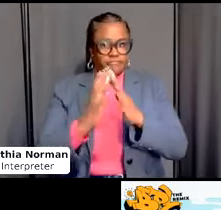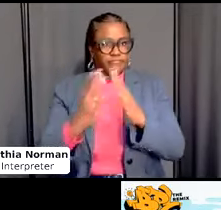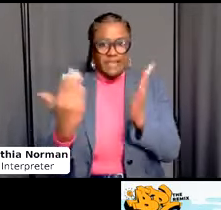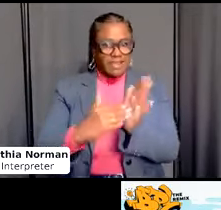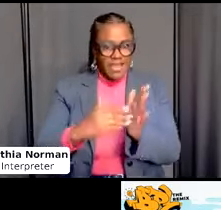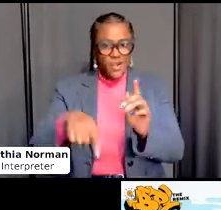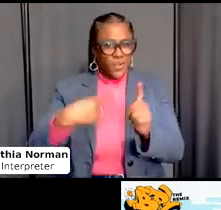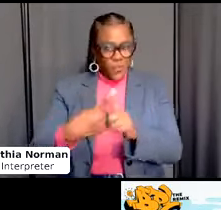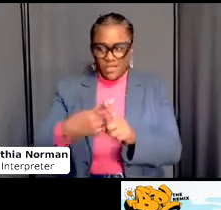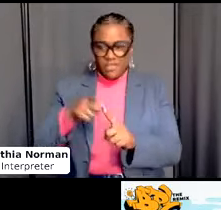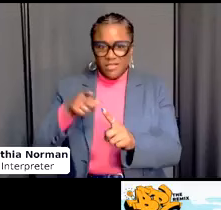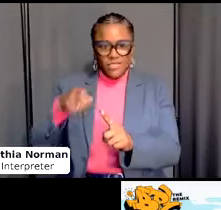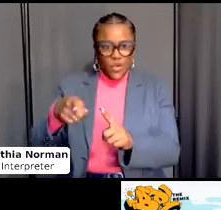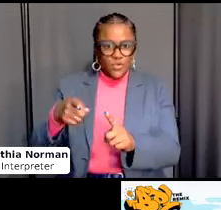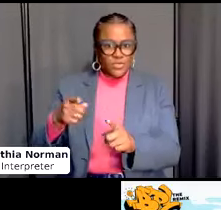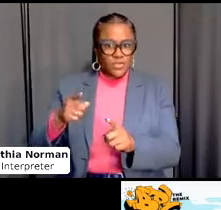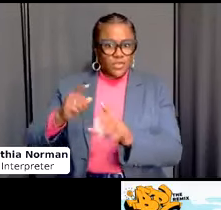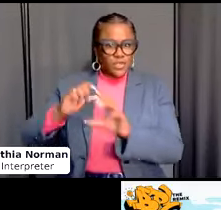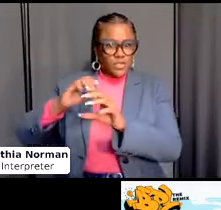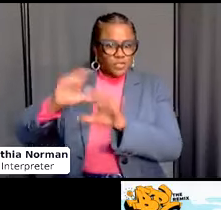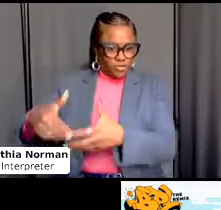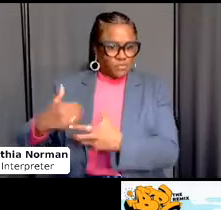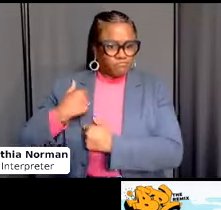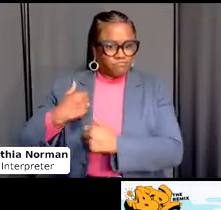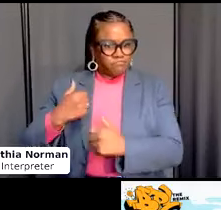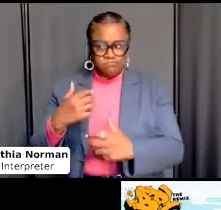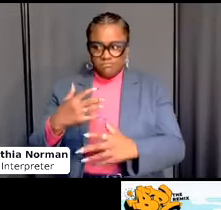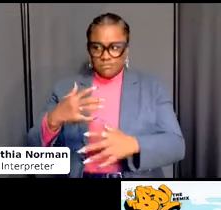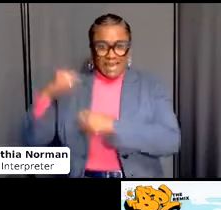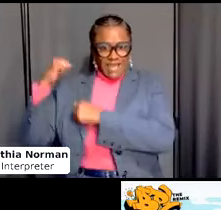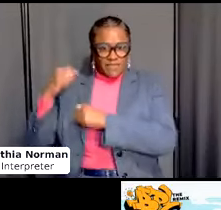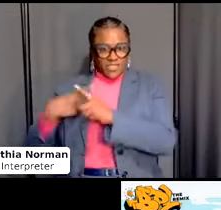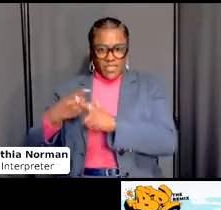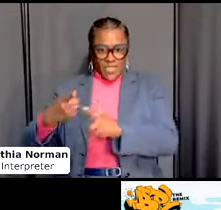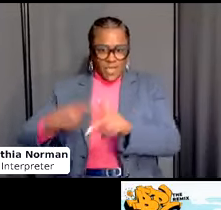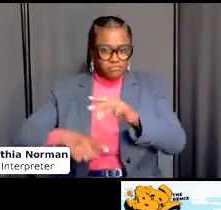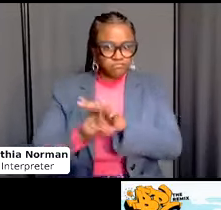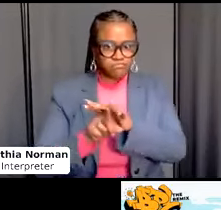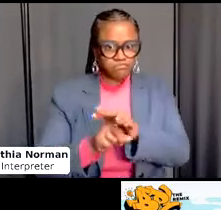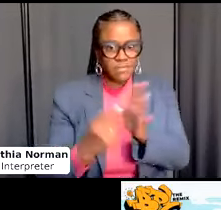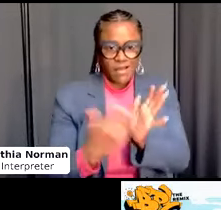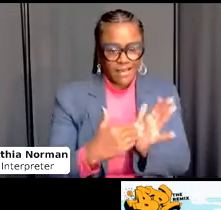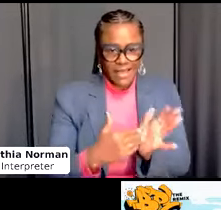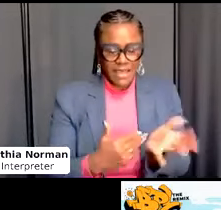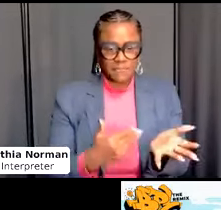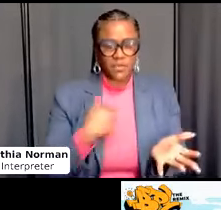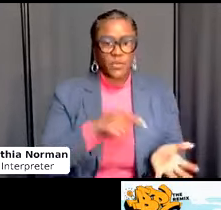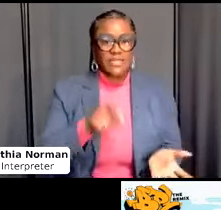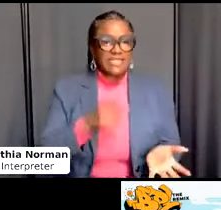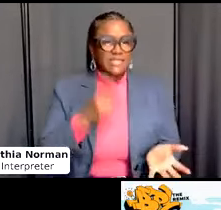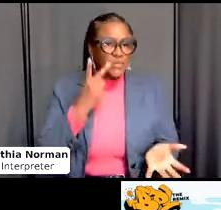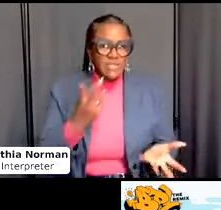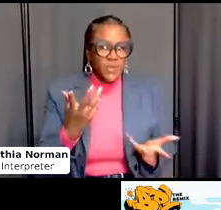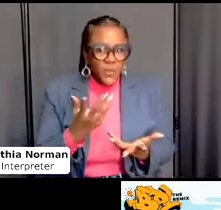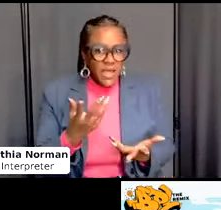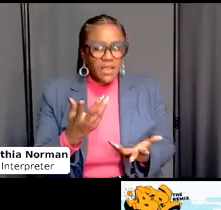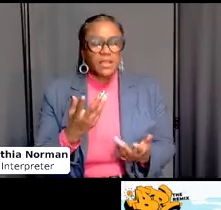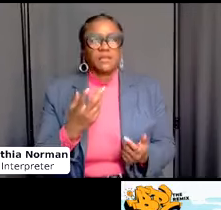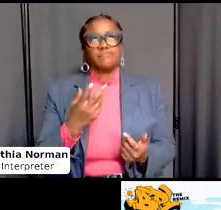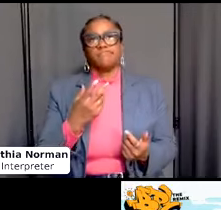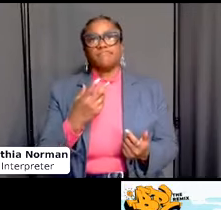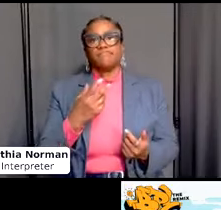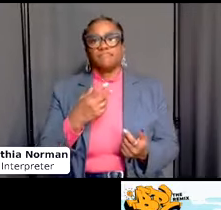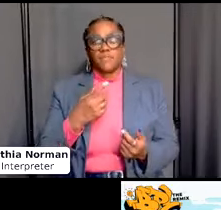forces pulled back. And so I think, what we really need to see, and what we need to see is, one,